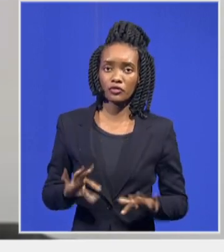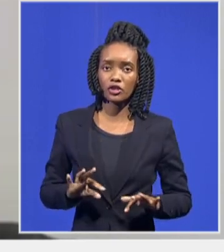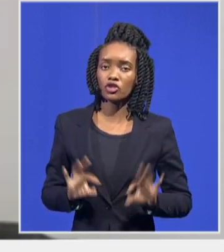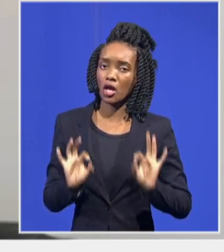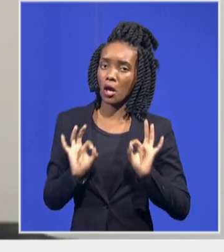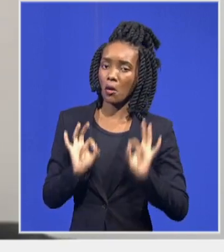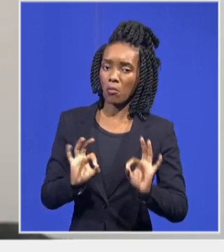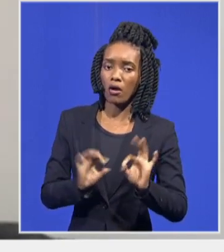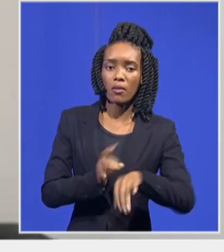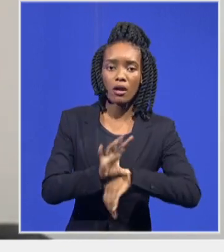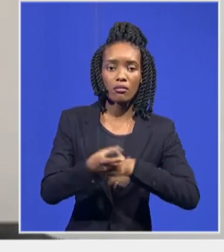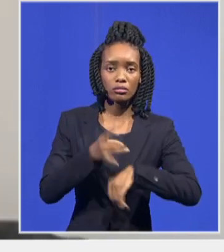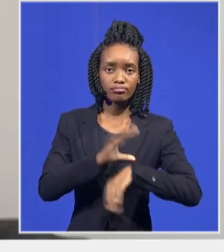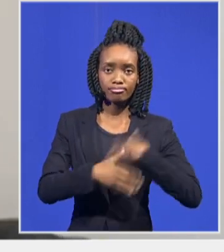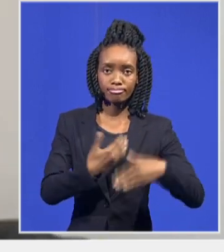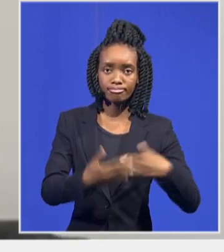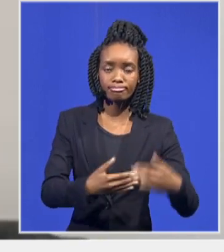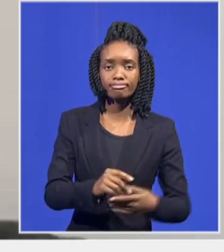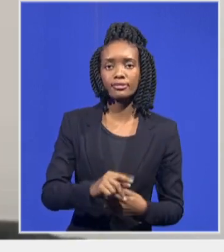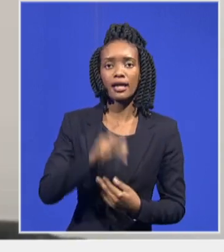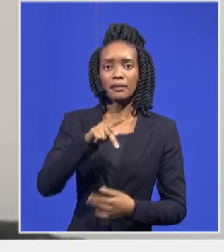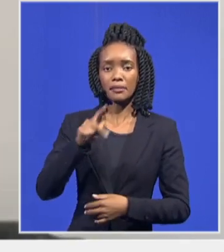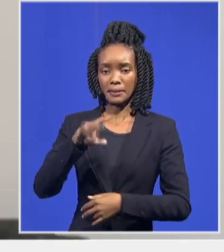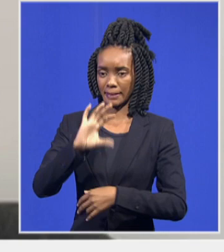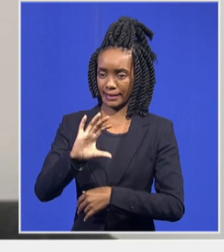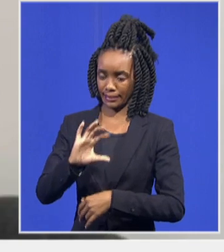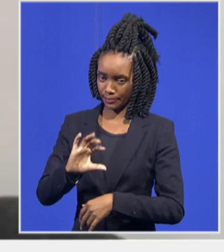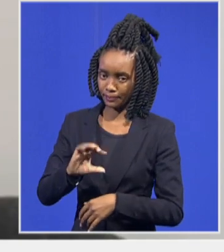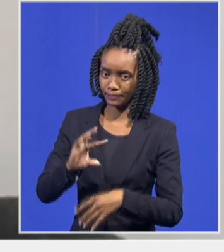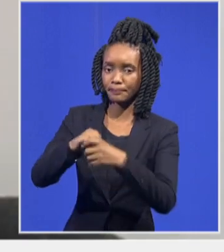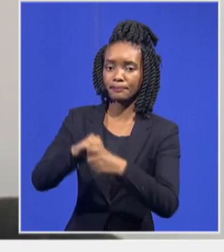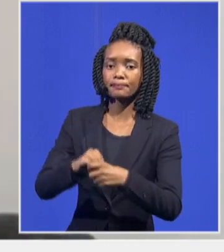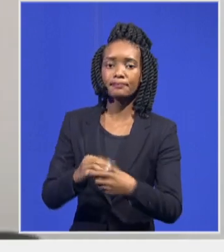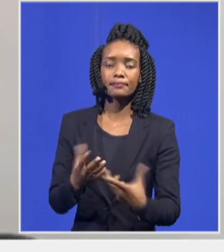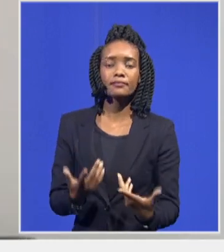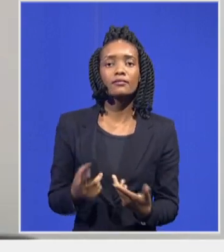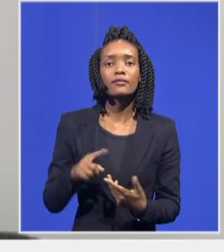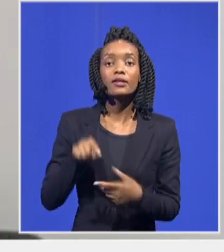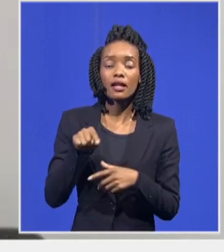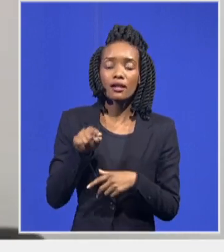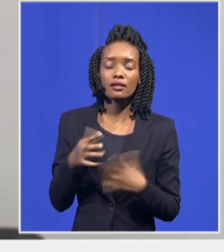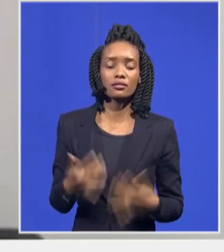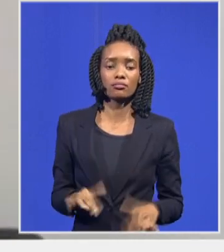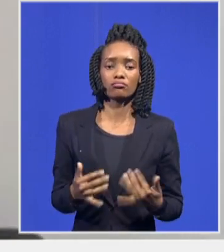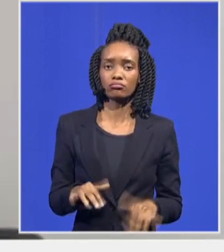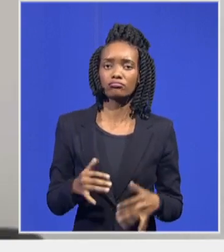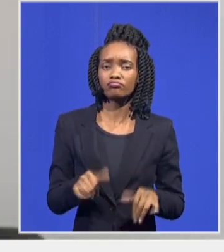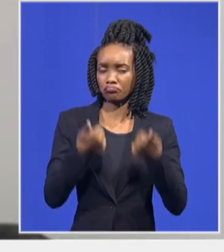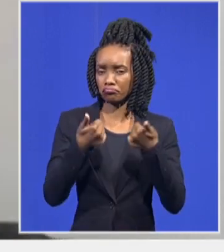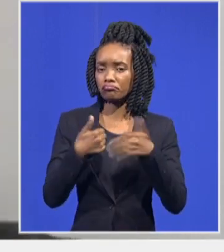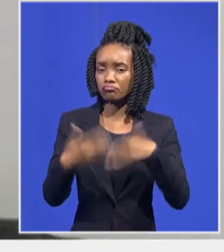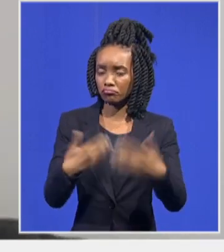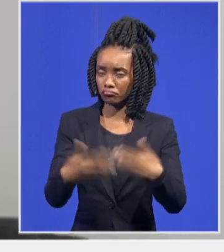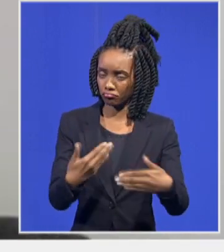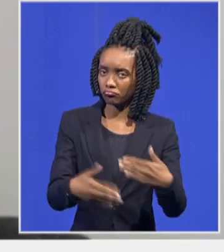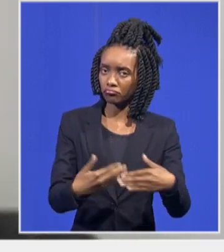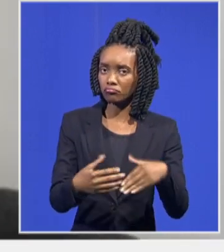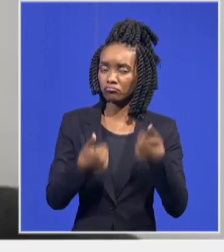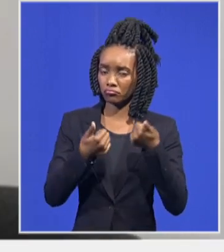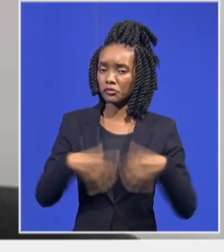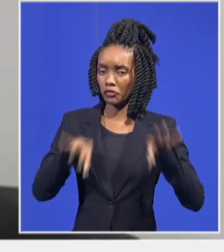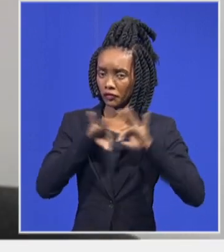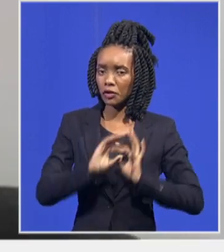that we put it through the PCC, and I think this has been an invaluable process.